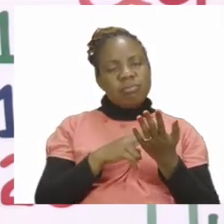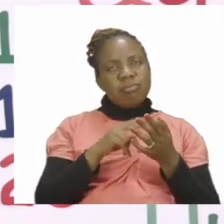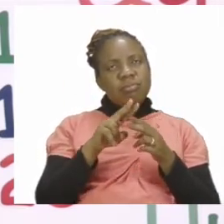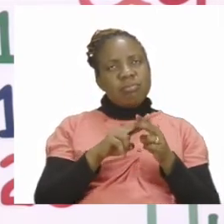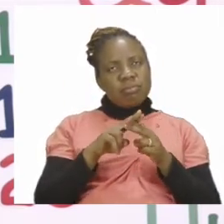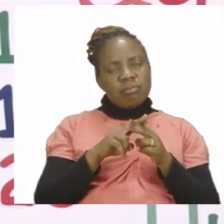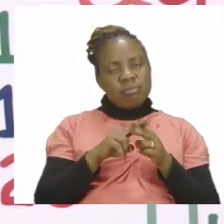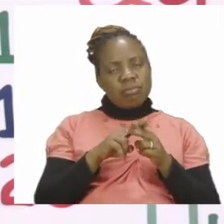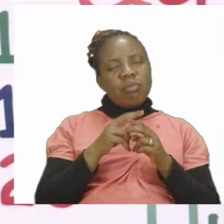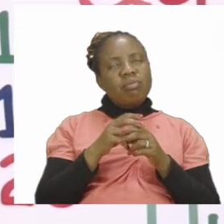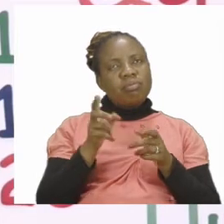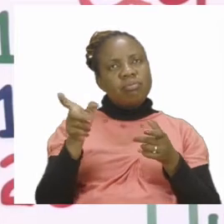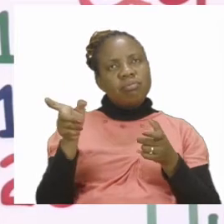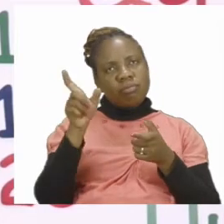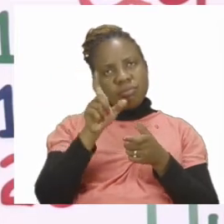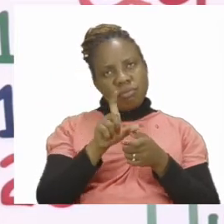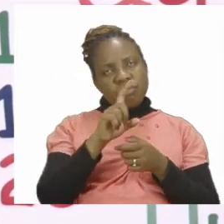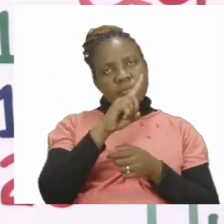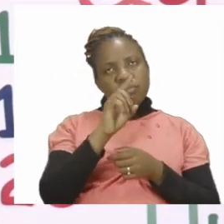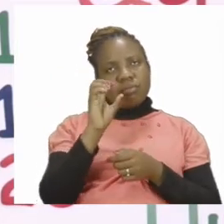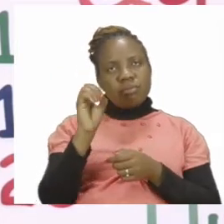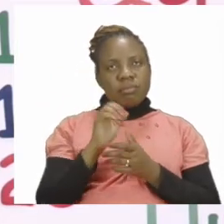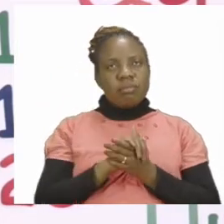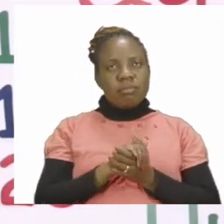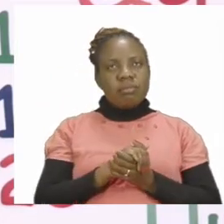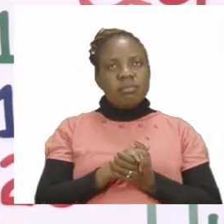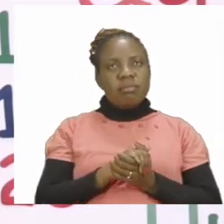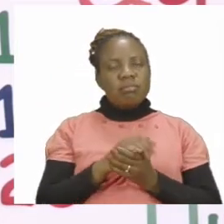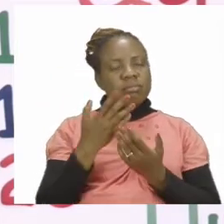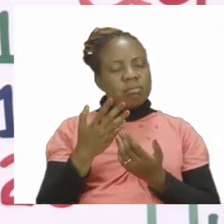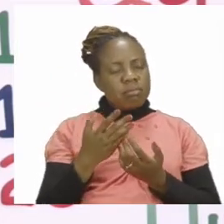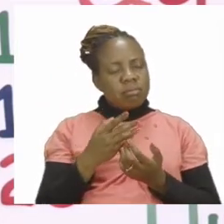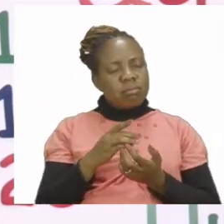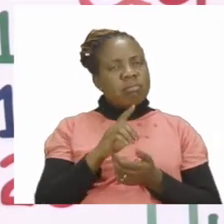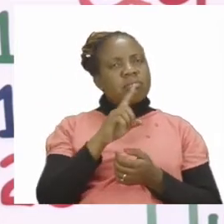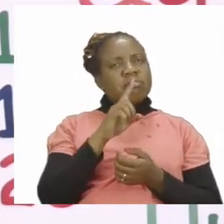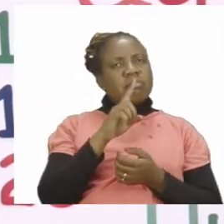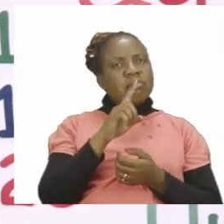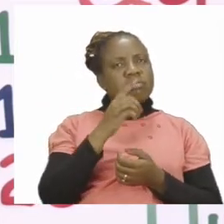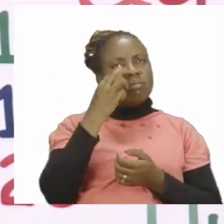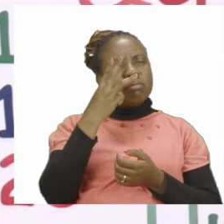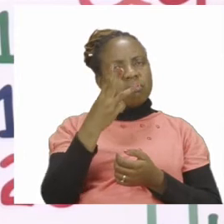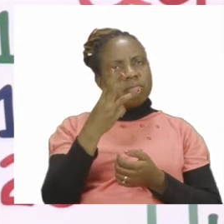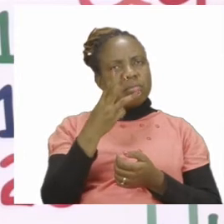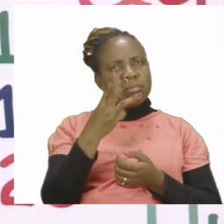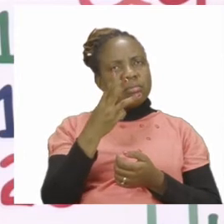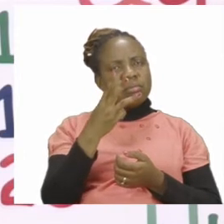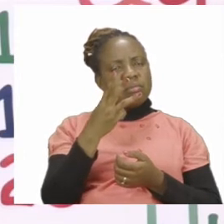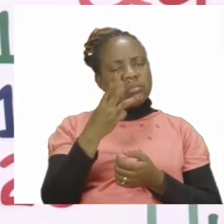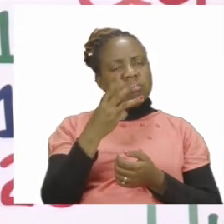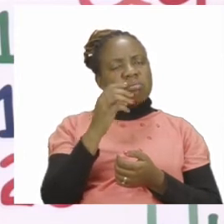4 and lower than 4, and also consider 5 and more than